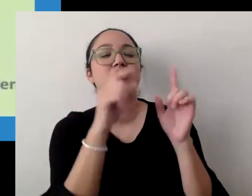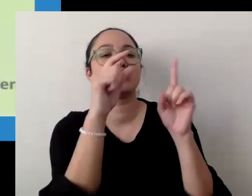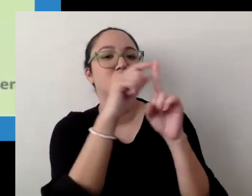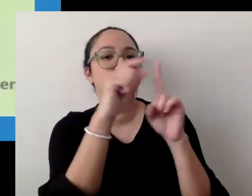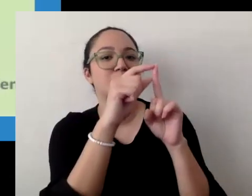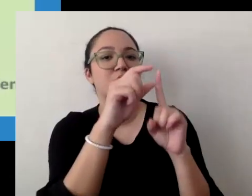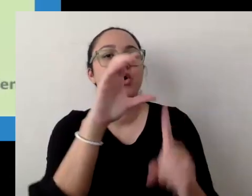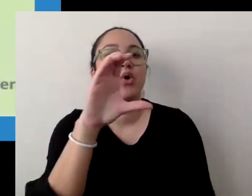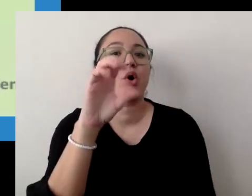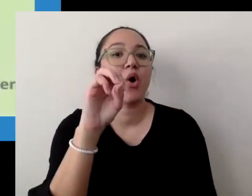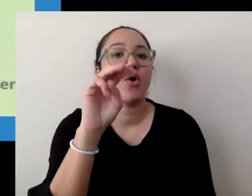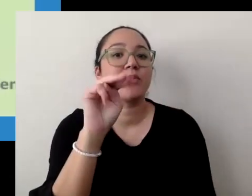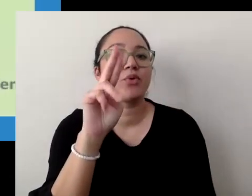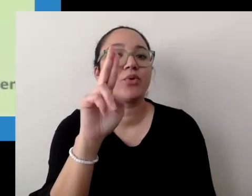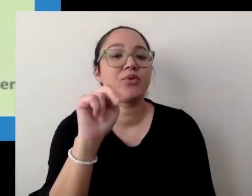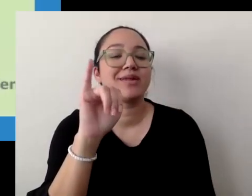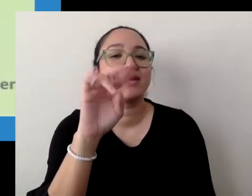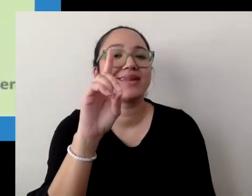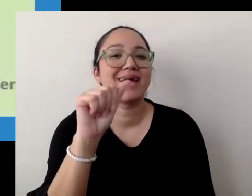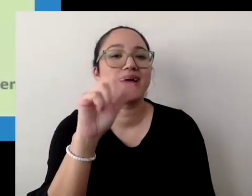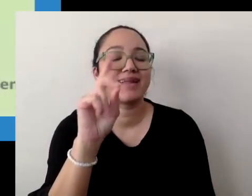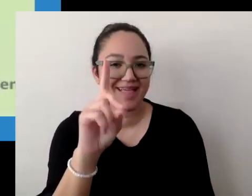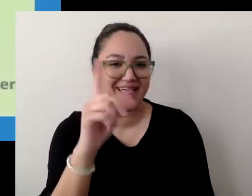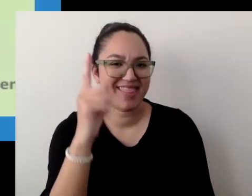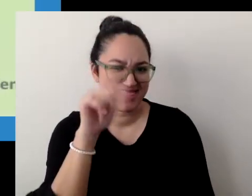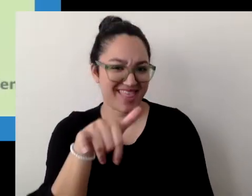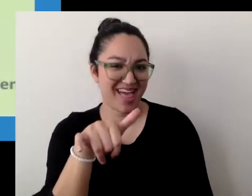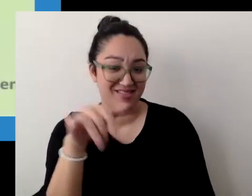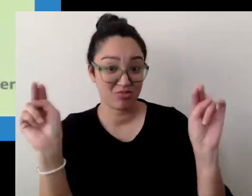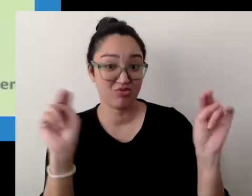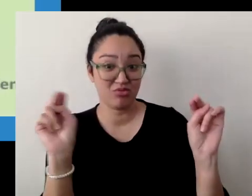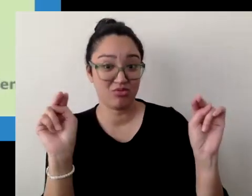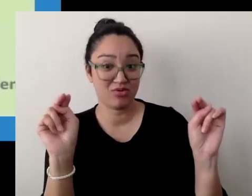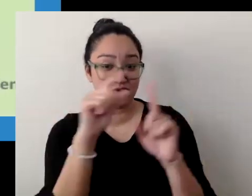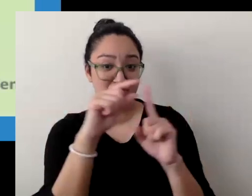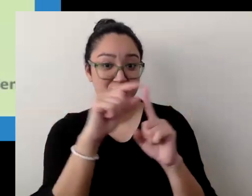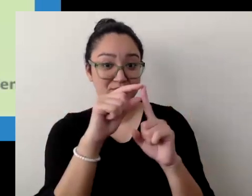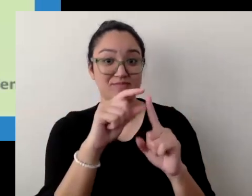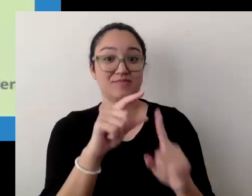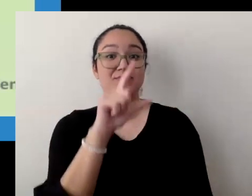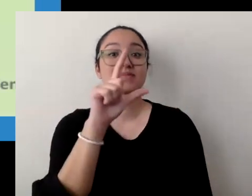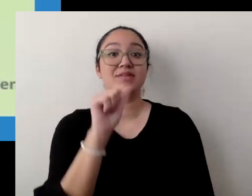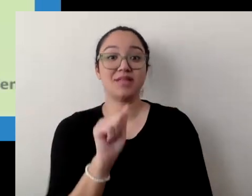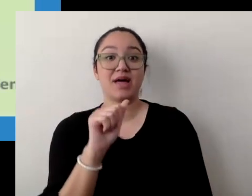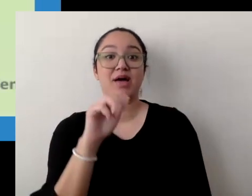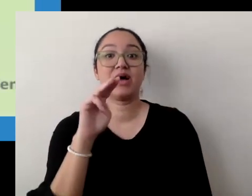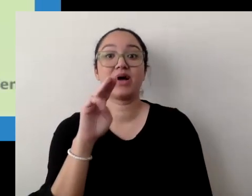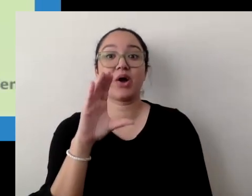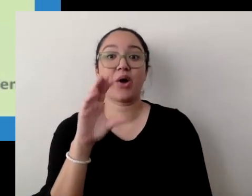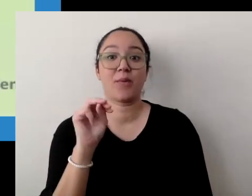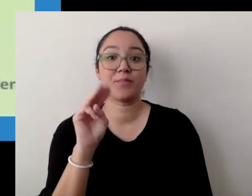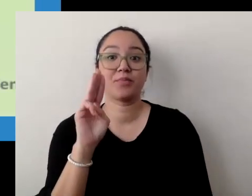comunidad. Mhm, It is a neutral term. mhm, La comunidad latinoamericana, the Latin